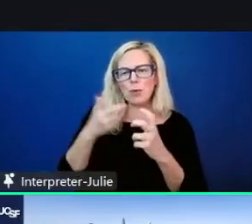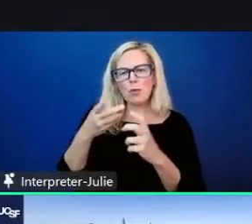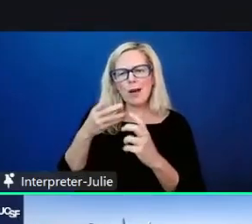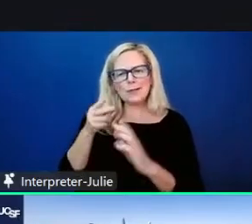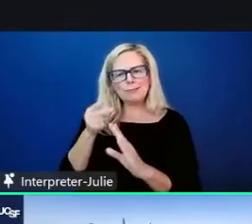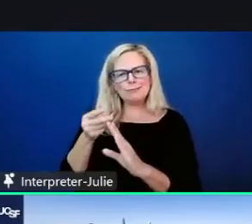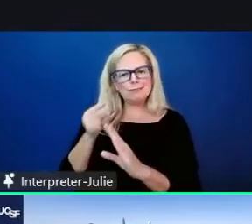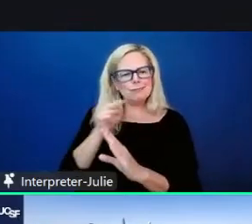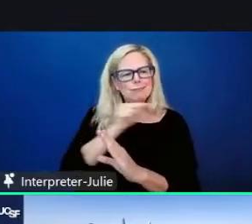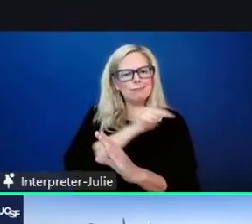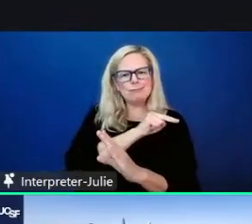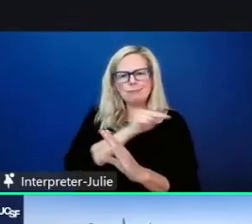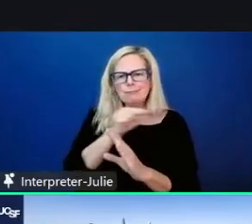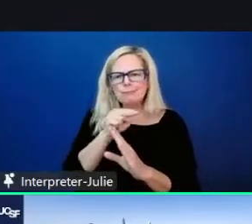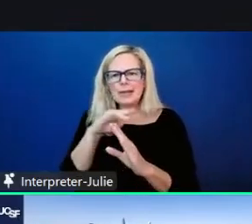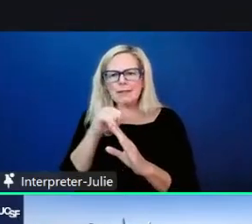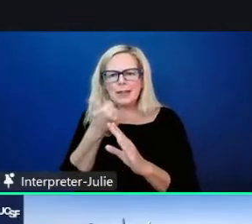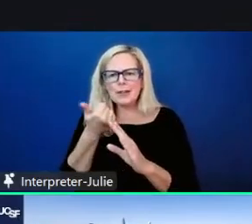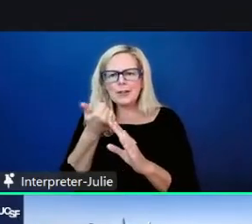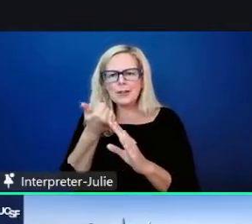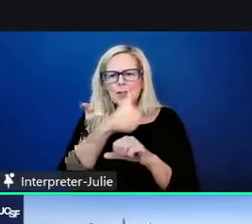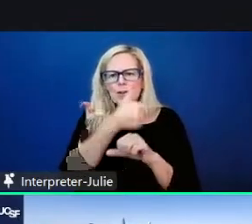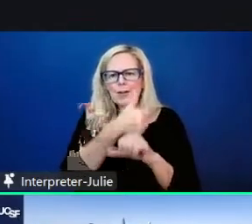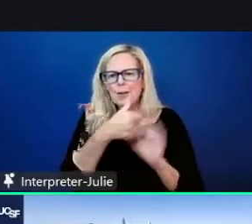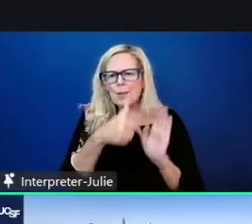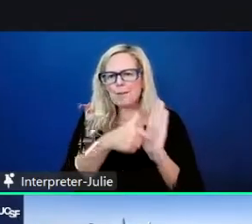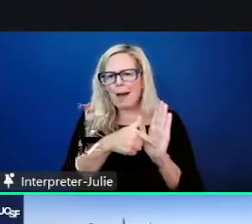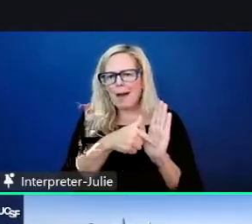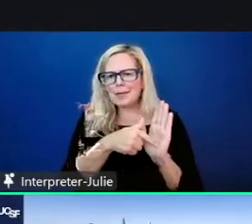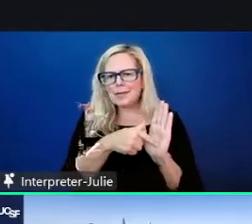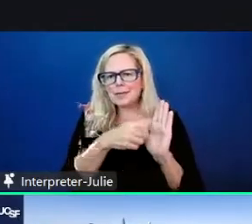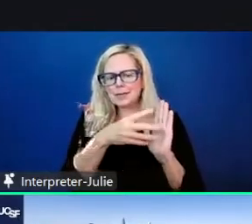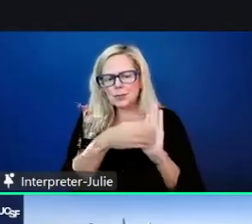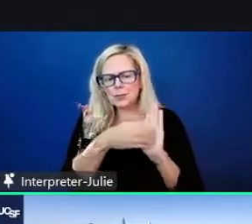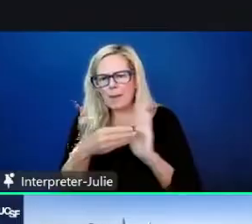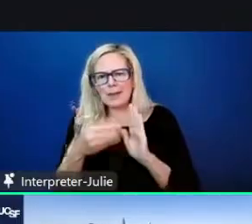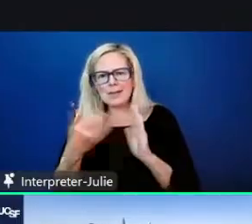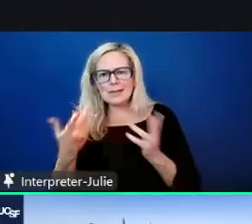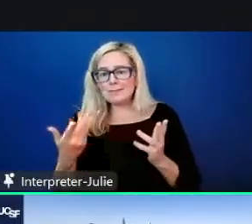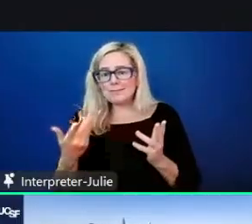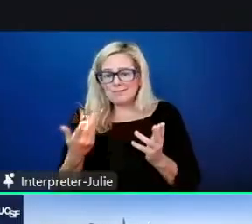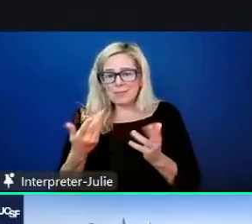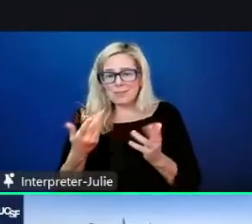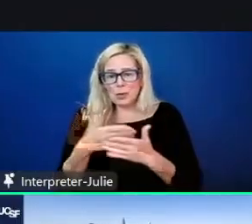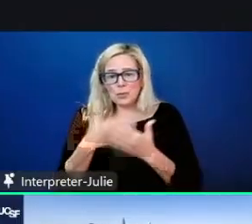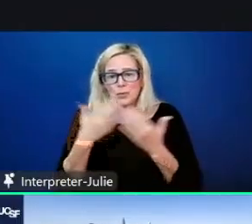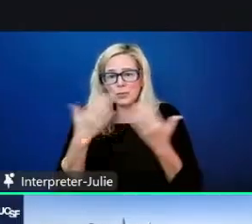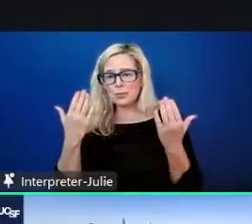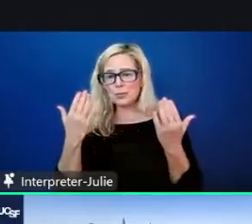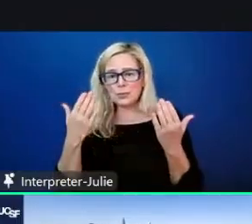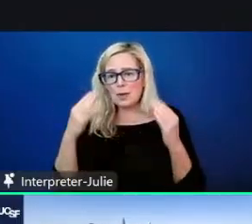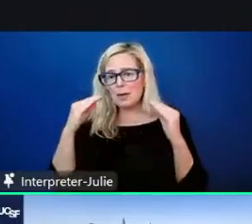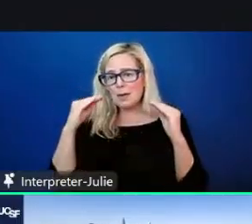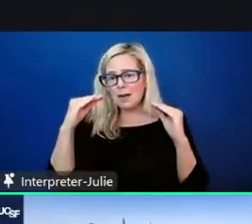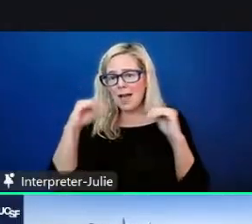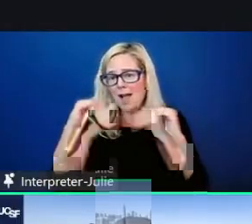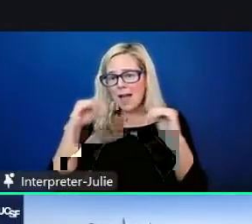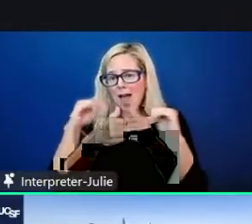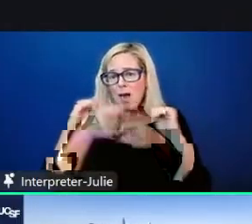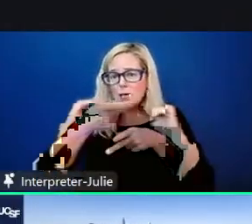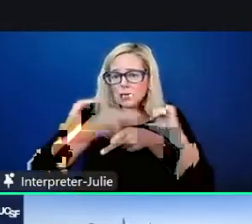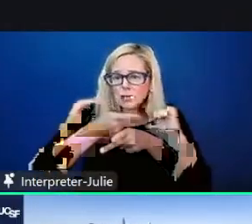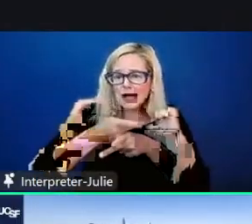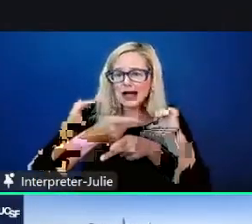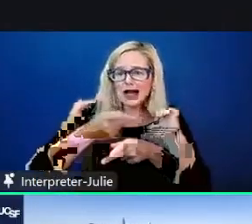we could replicate. But there are truly few models for teaching medical students about how to take care of deaf and hard of hearing